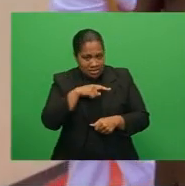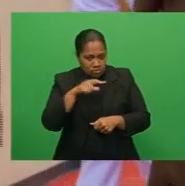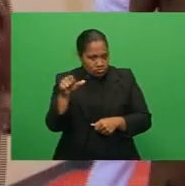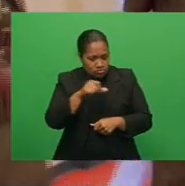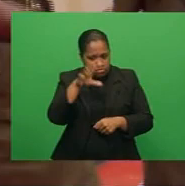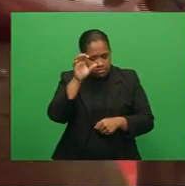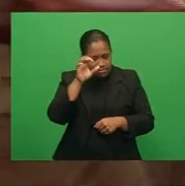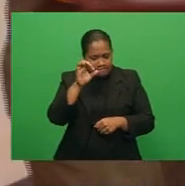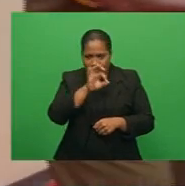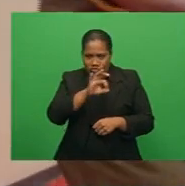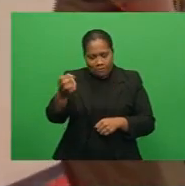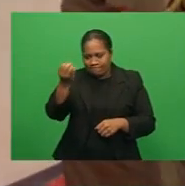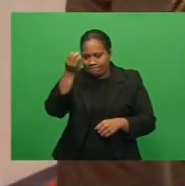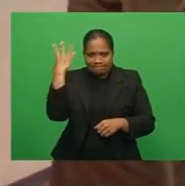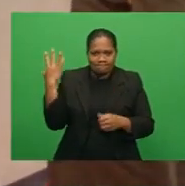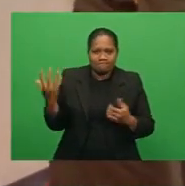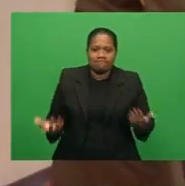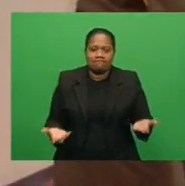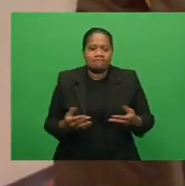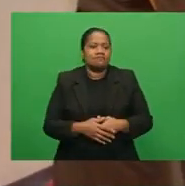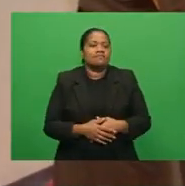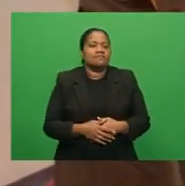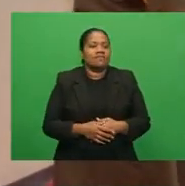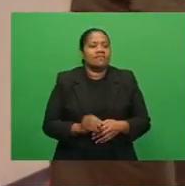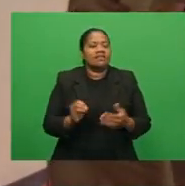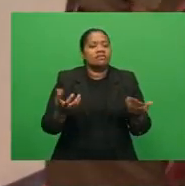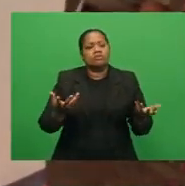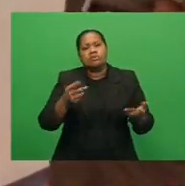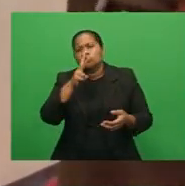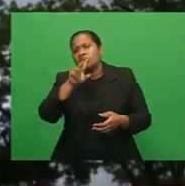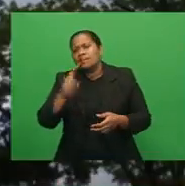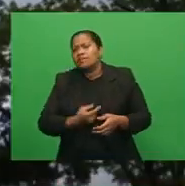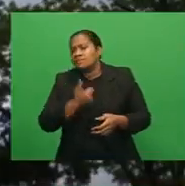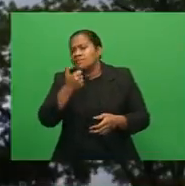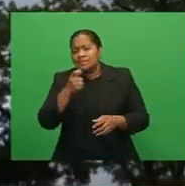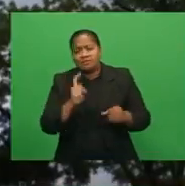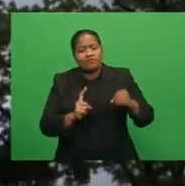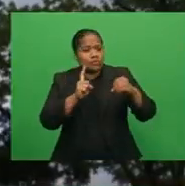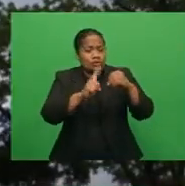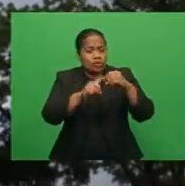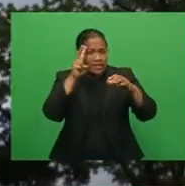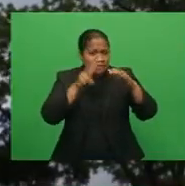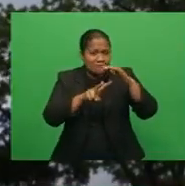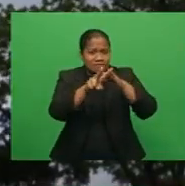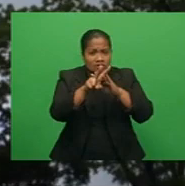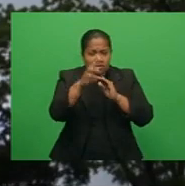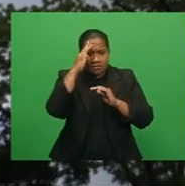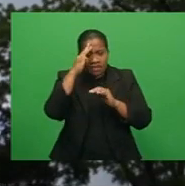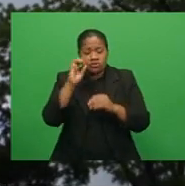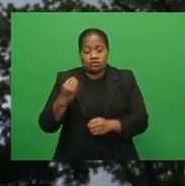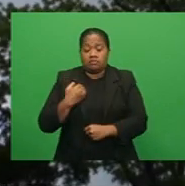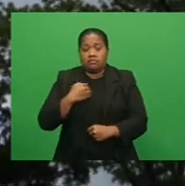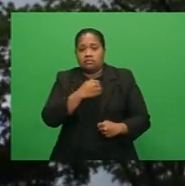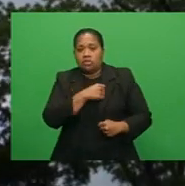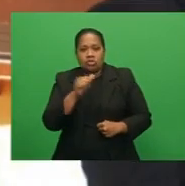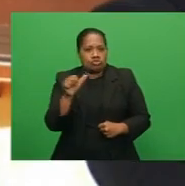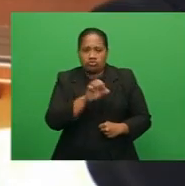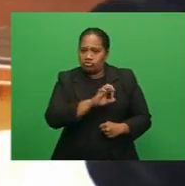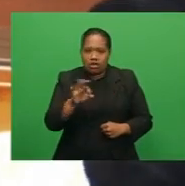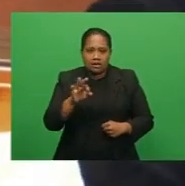Prime Minister says the steps taken in 2006 had a goal and vision in mind, which the RFMF should never lose sight